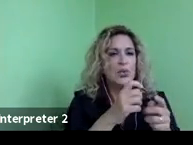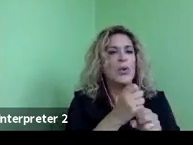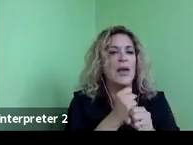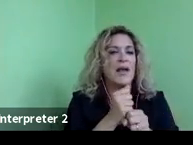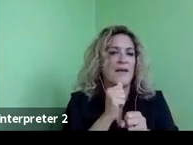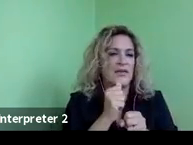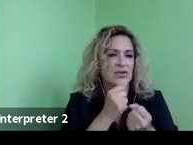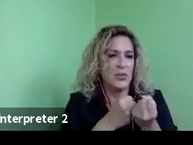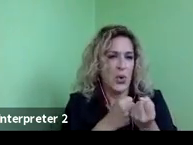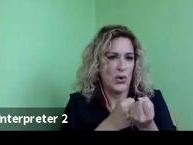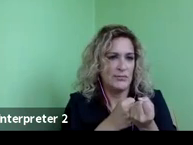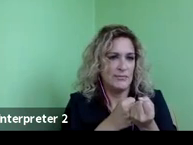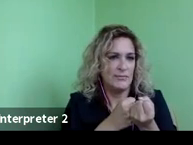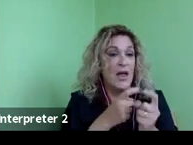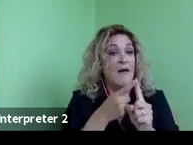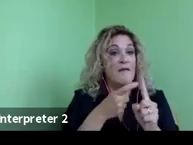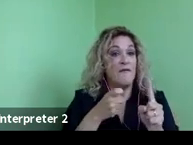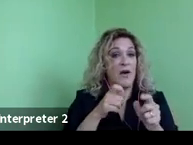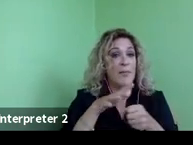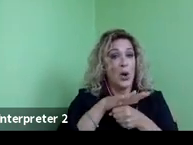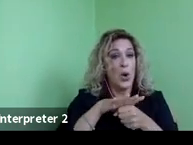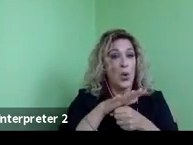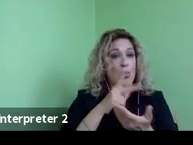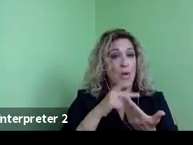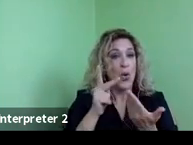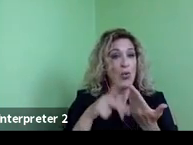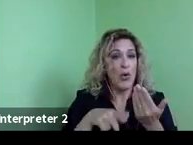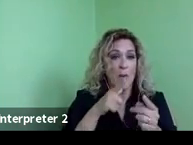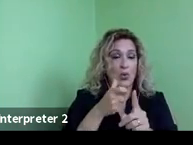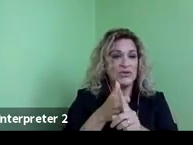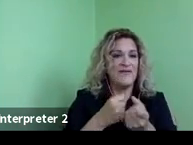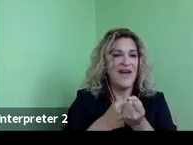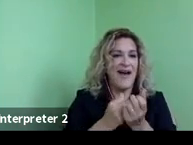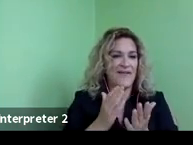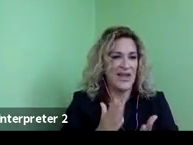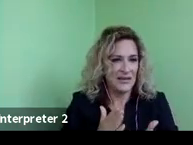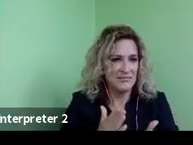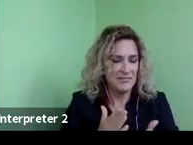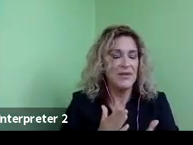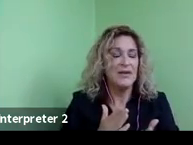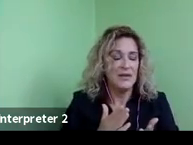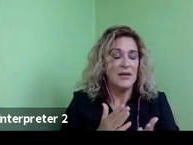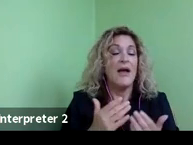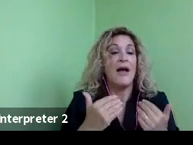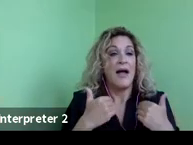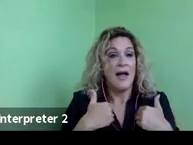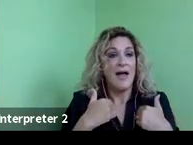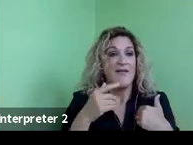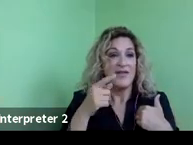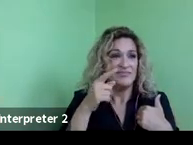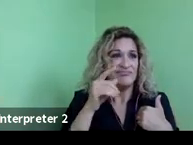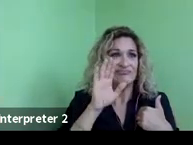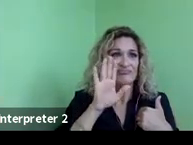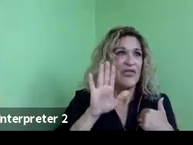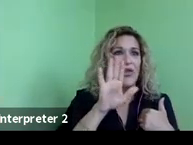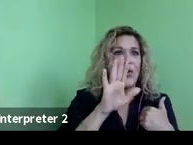a confidential advocate at a local program. And the same is true there for forensic nurses. Again, they're collecting evidence that